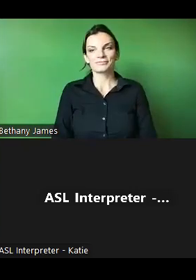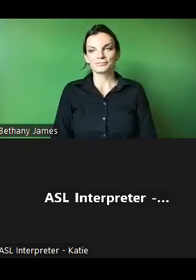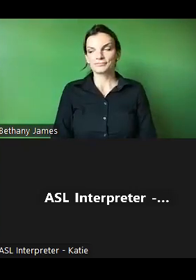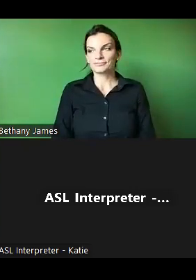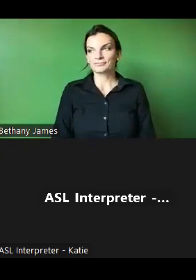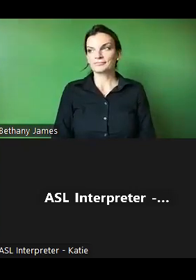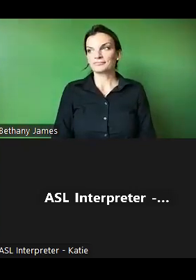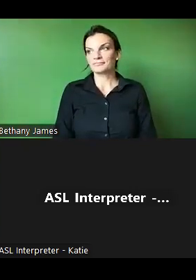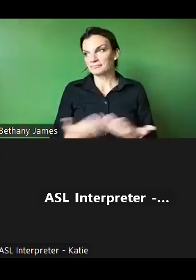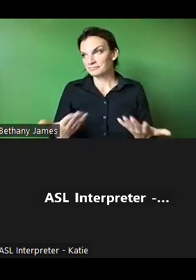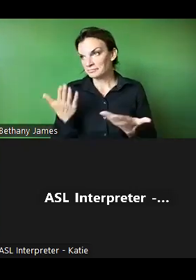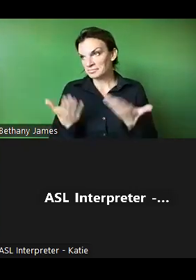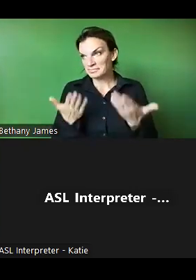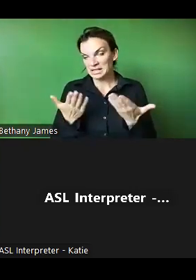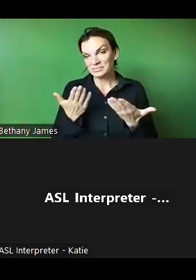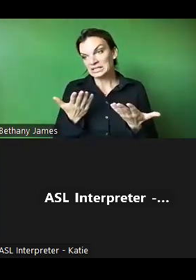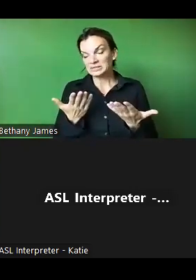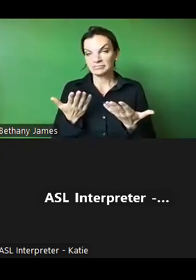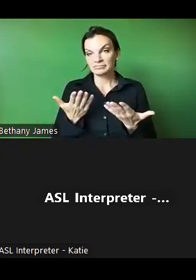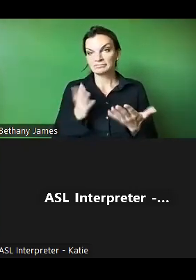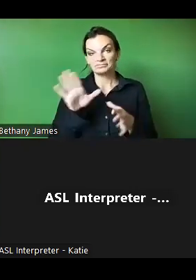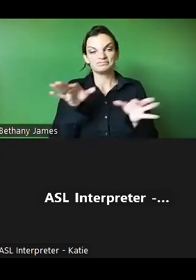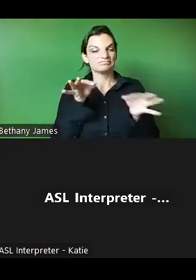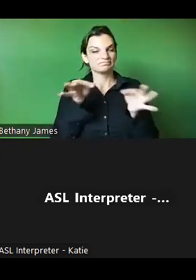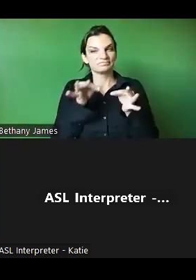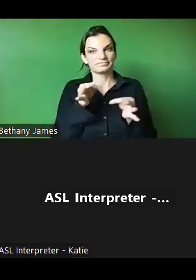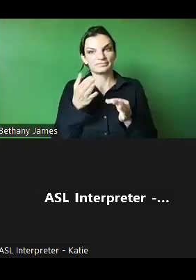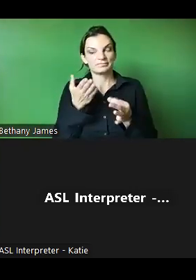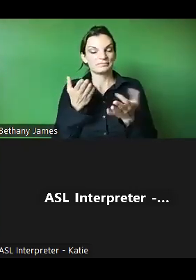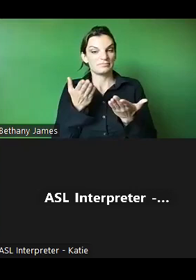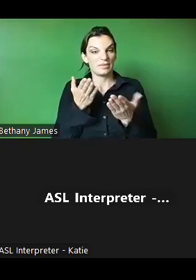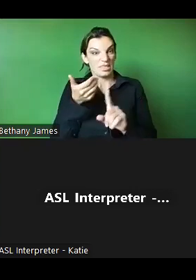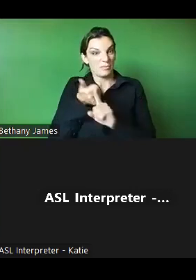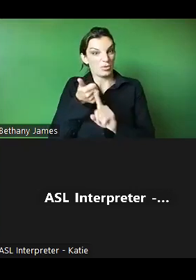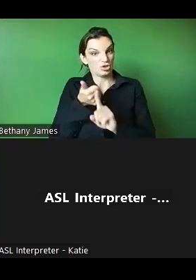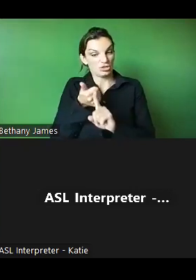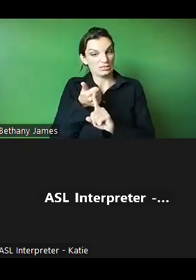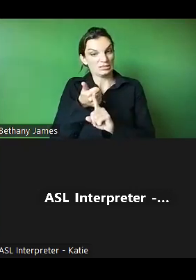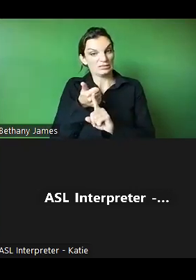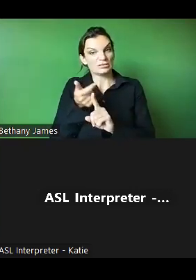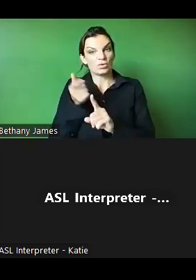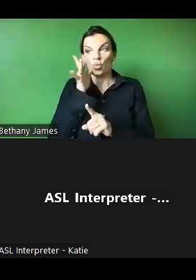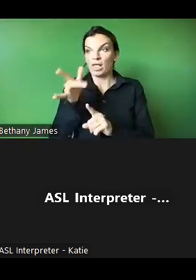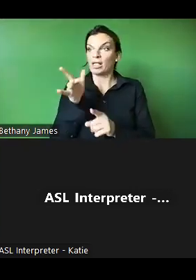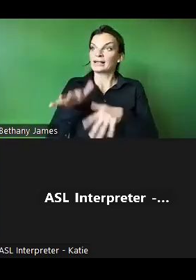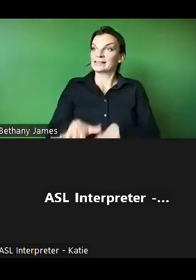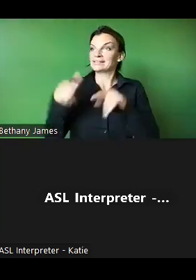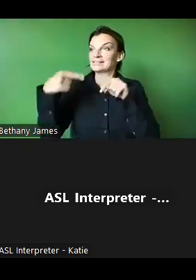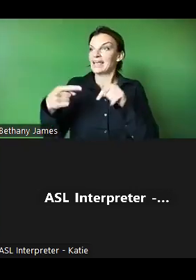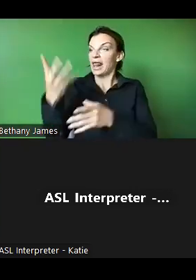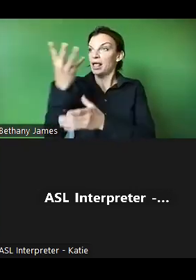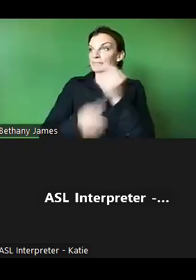maybe this is, I mean, from your description, this doesn't sound like somebody who's maybe ever going to be completely anxiety free,